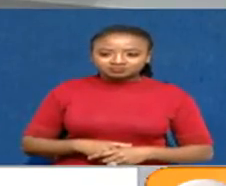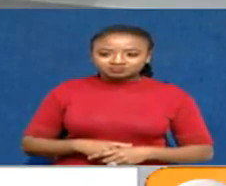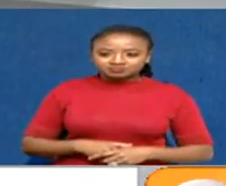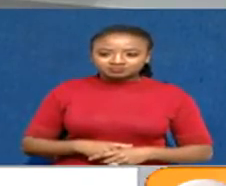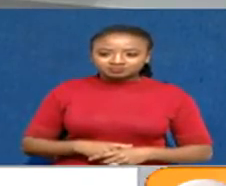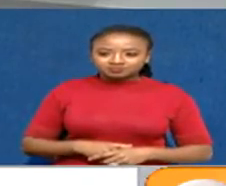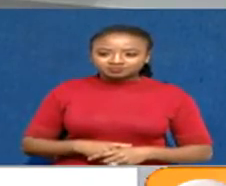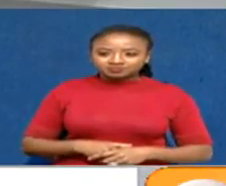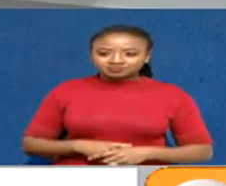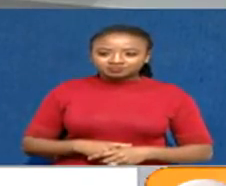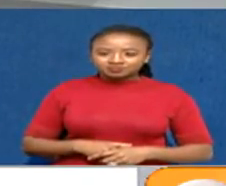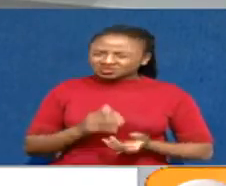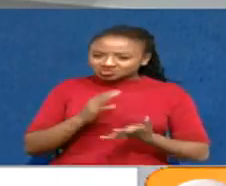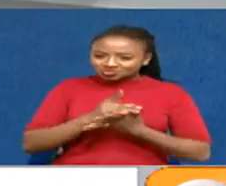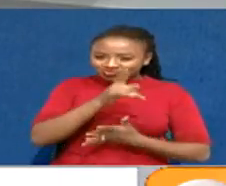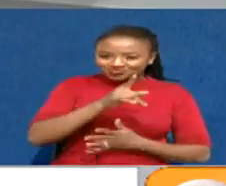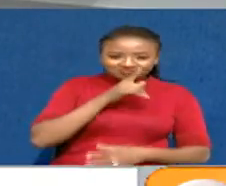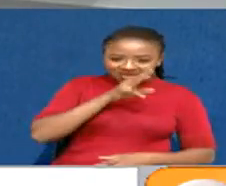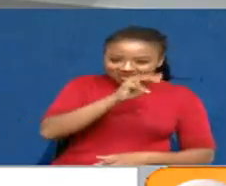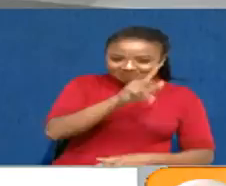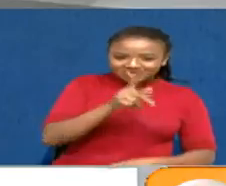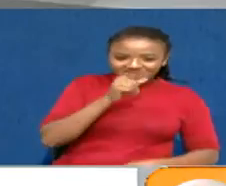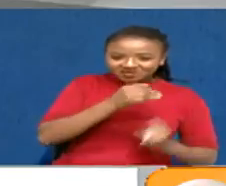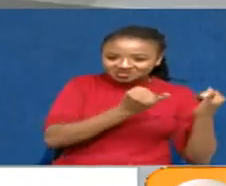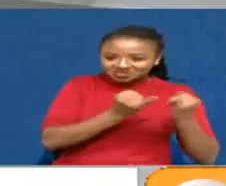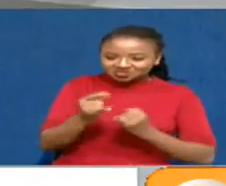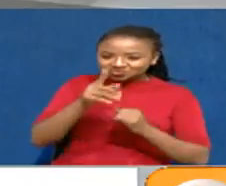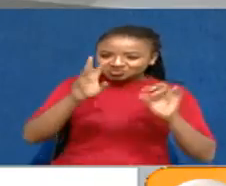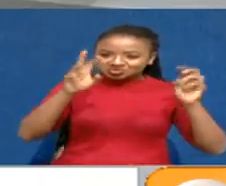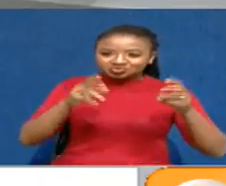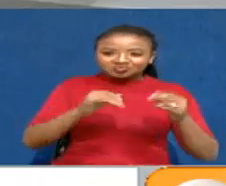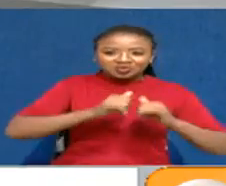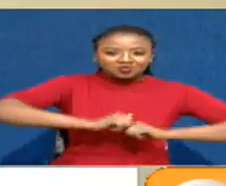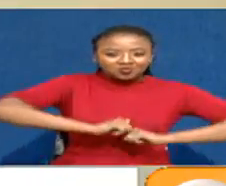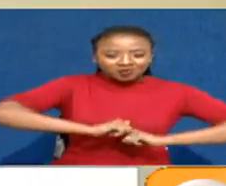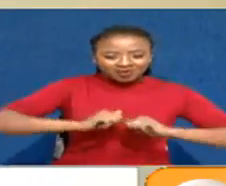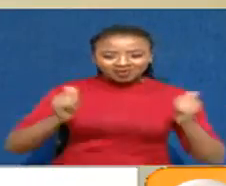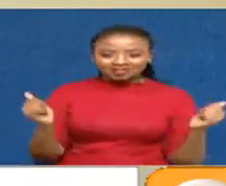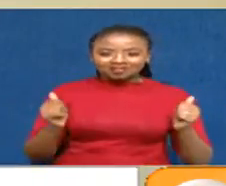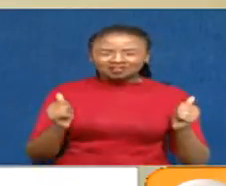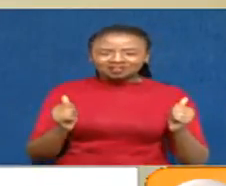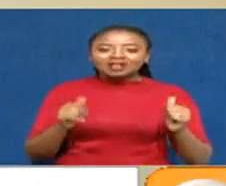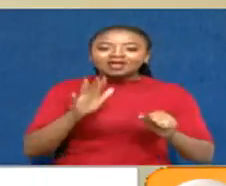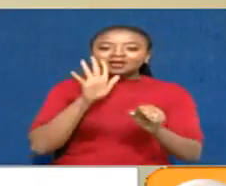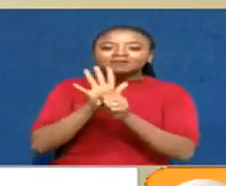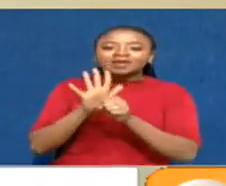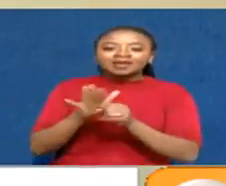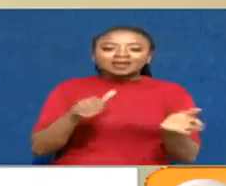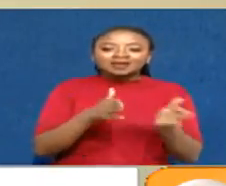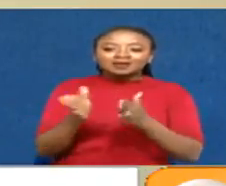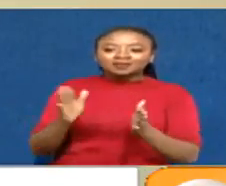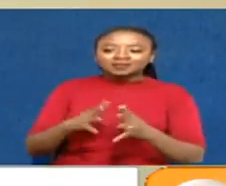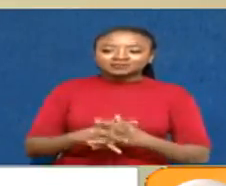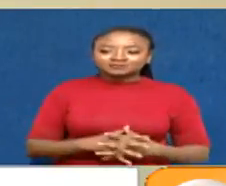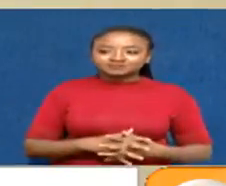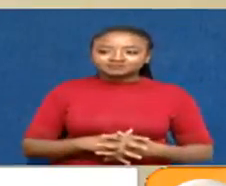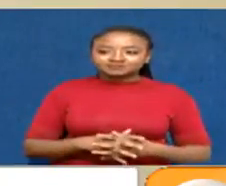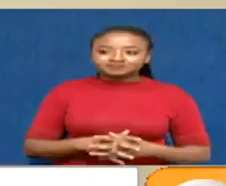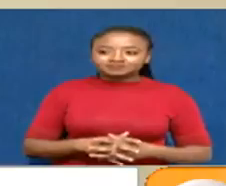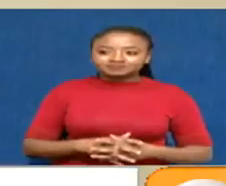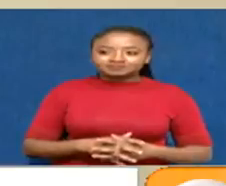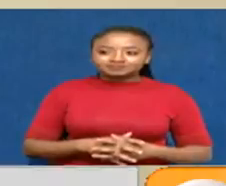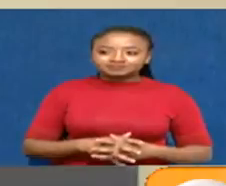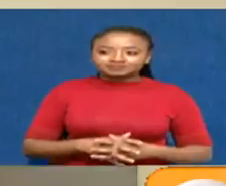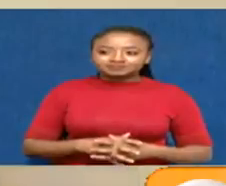think Honorable Guterres actually just introduced that topic really well. So in many ways, and just to answer, I